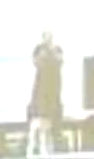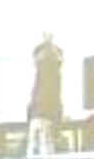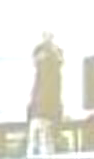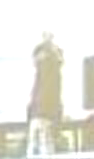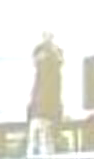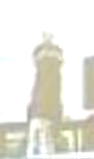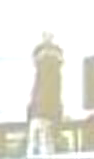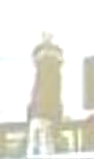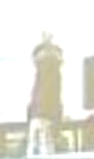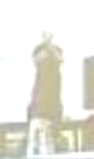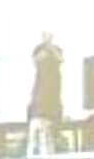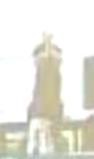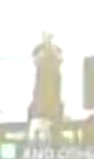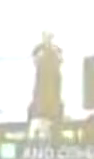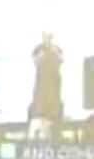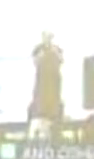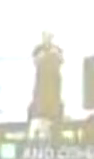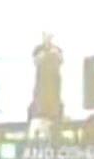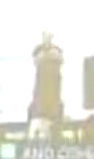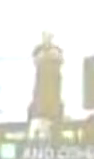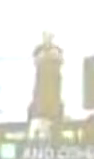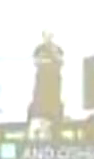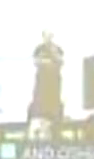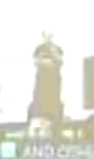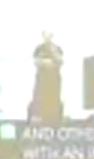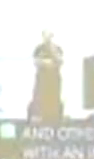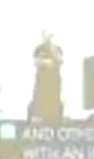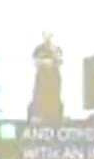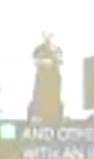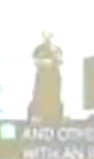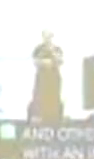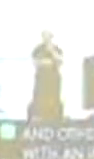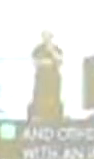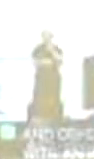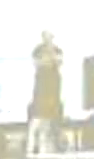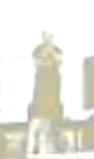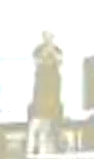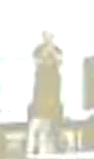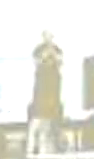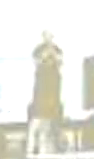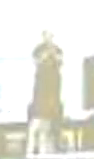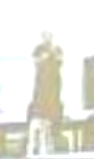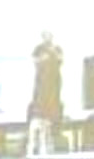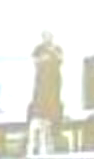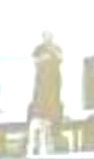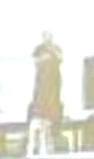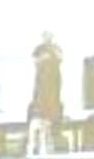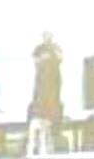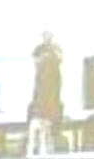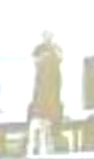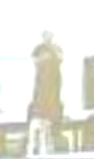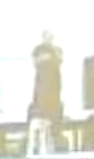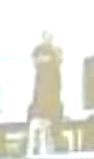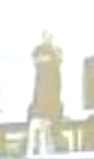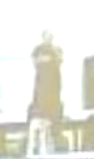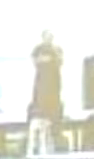a safe path of travel. So MOPD will keep you all at HCOD updated